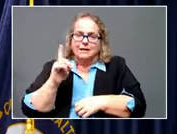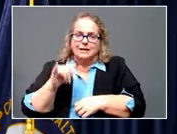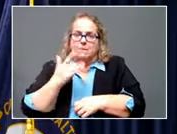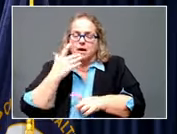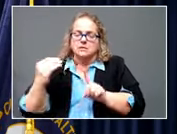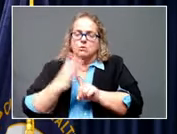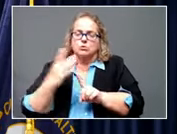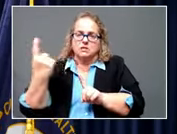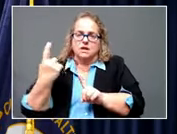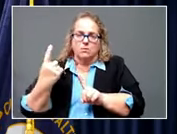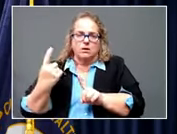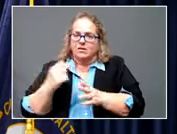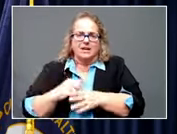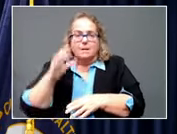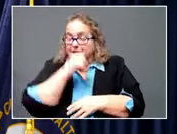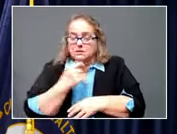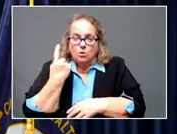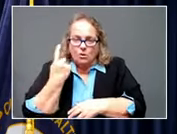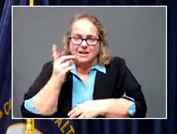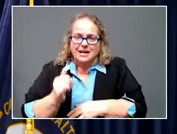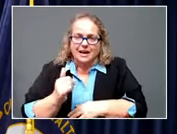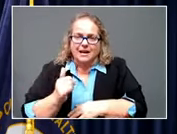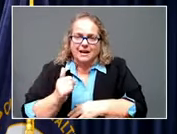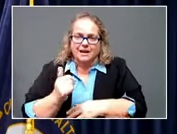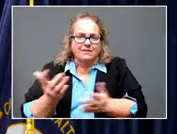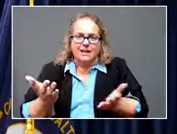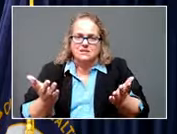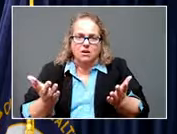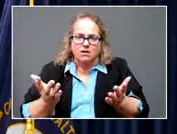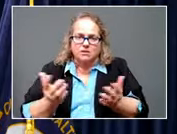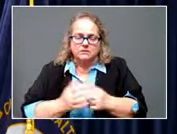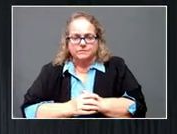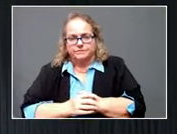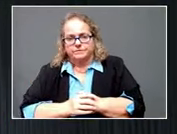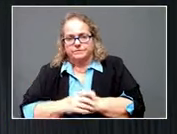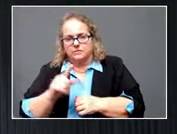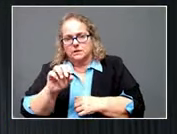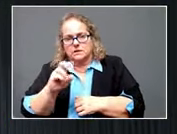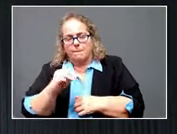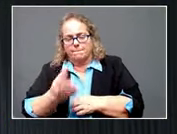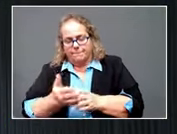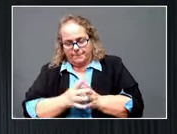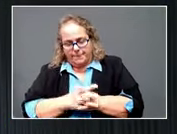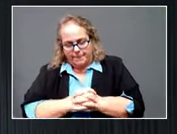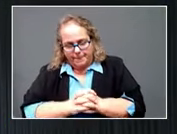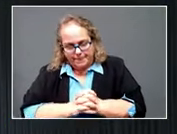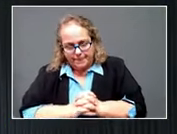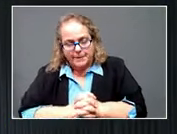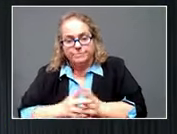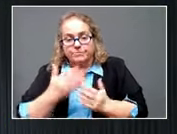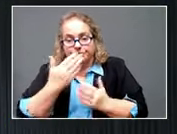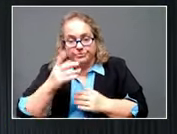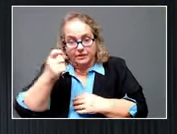total day, and we're halfway through the year. That's pretty good. Tom. Thank you, Governor. I've got a two-parter as well,